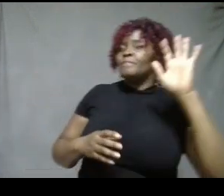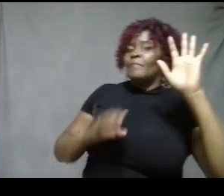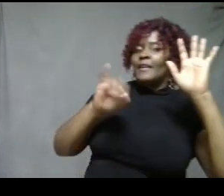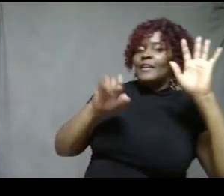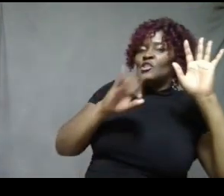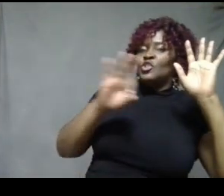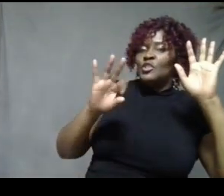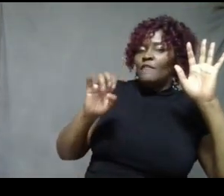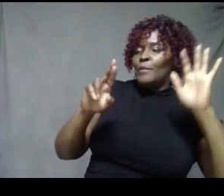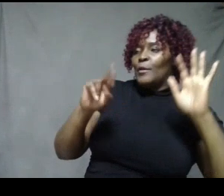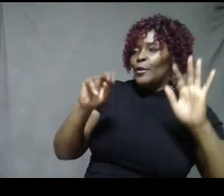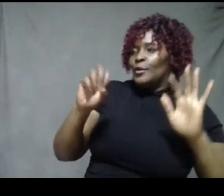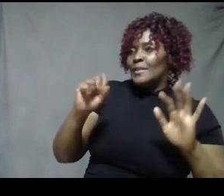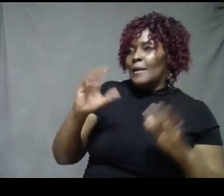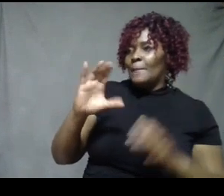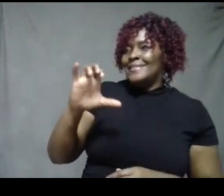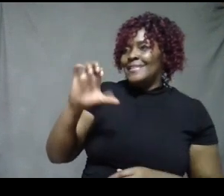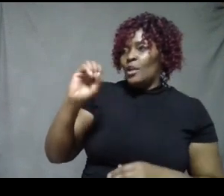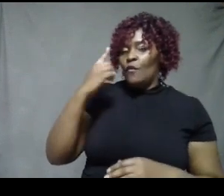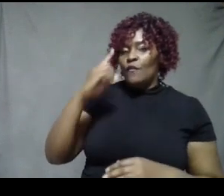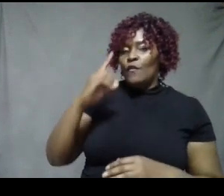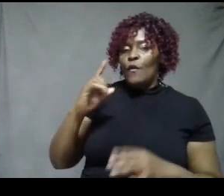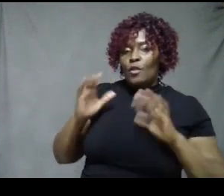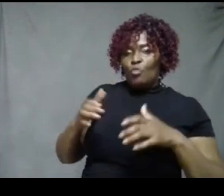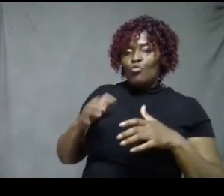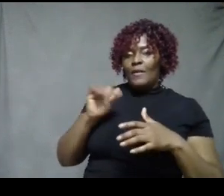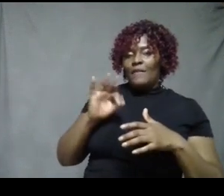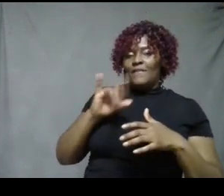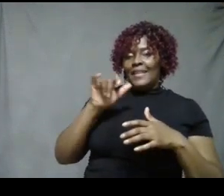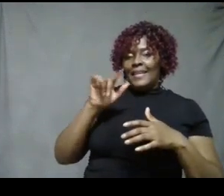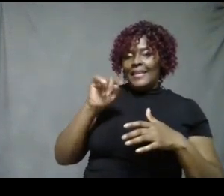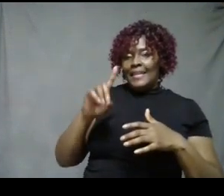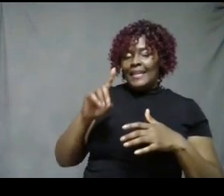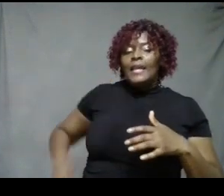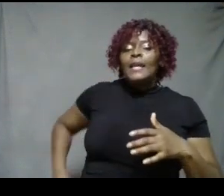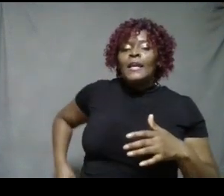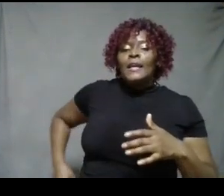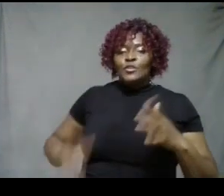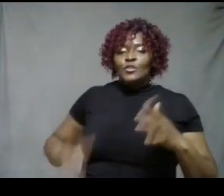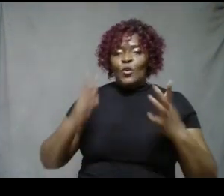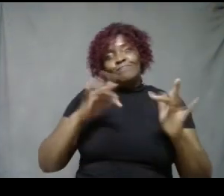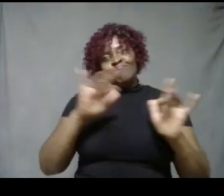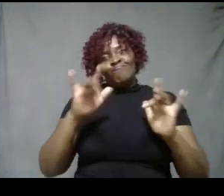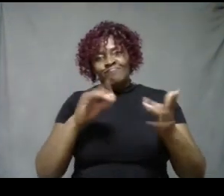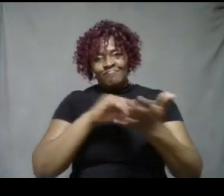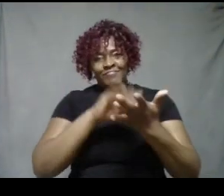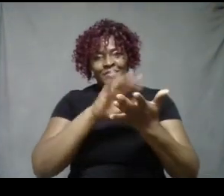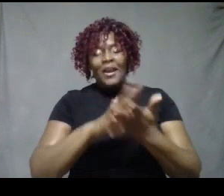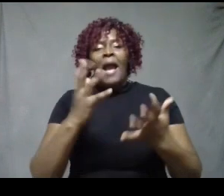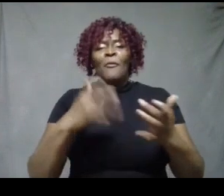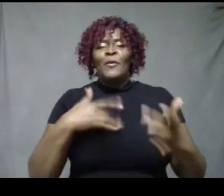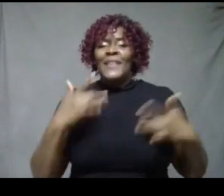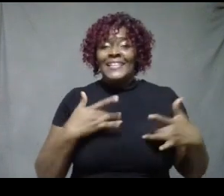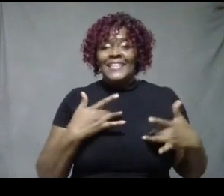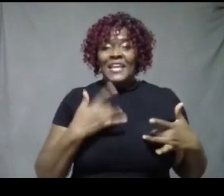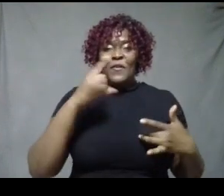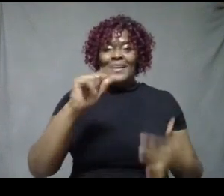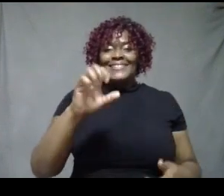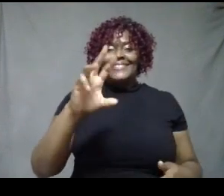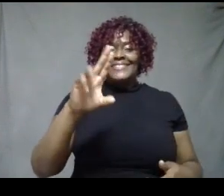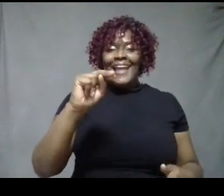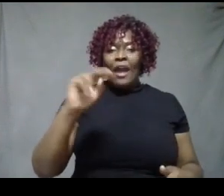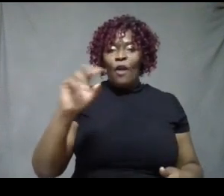of Affiliated Development, Mayor and City Commission. Thanks for having us. By the way, for the record, I'm very excited about the Town Square project. You know, this is something